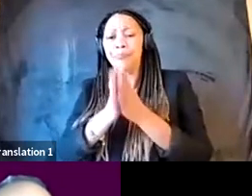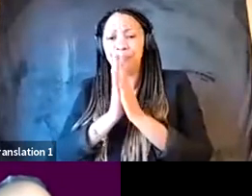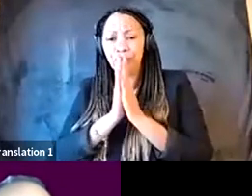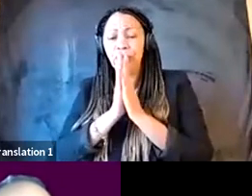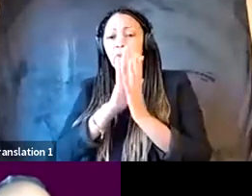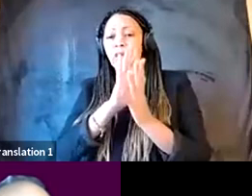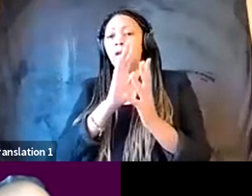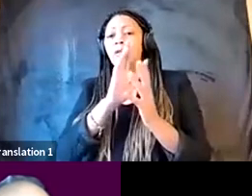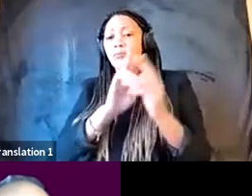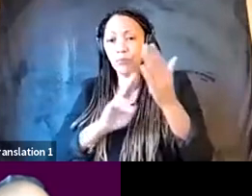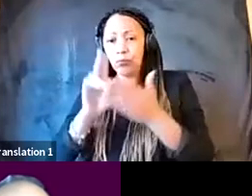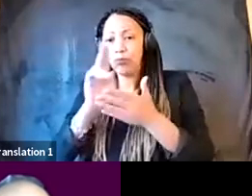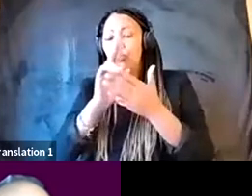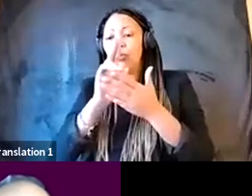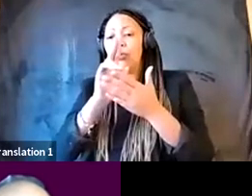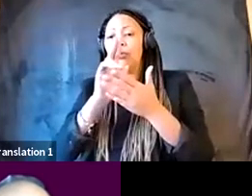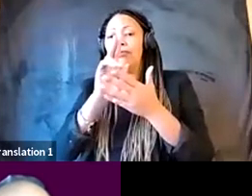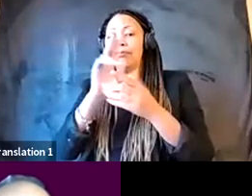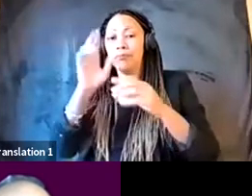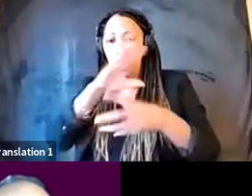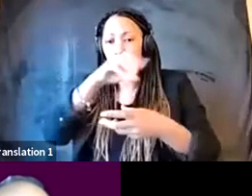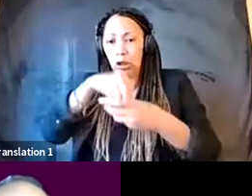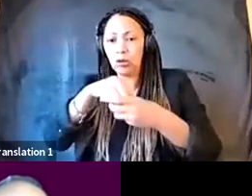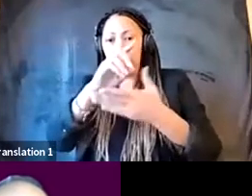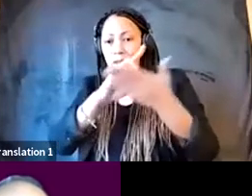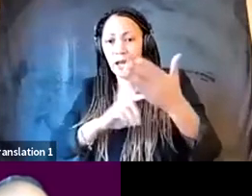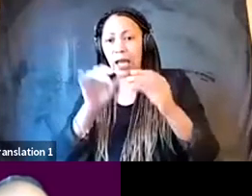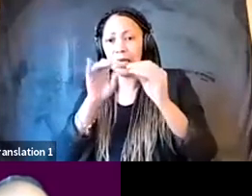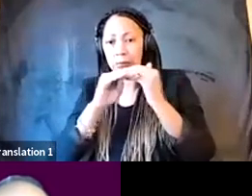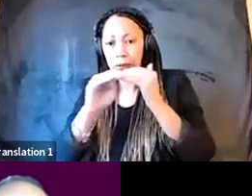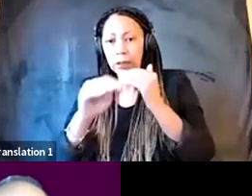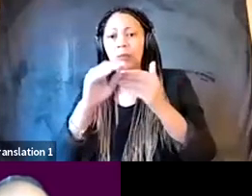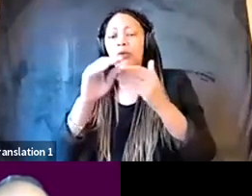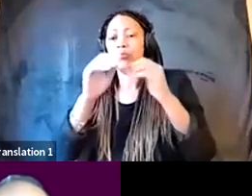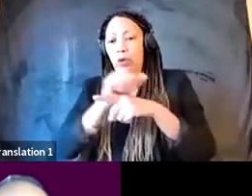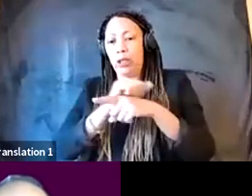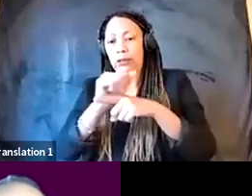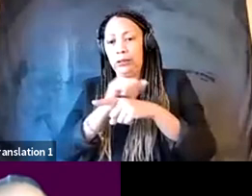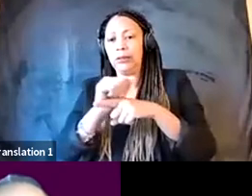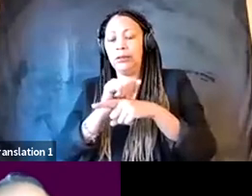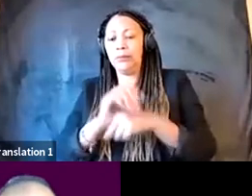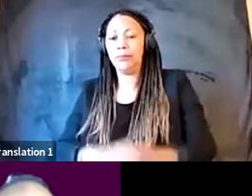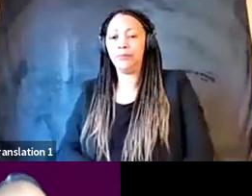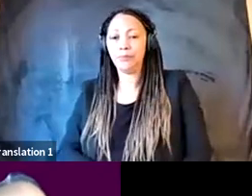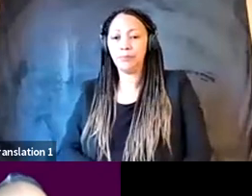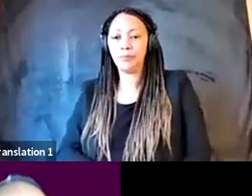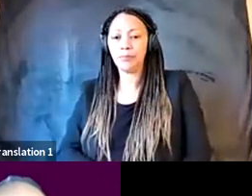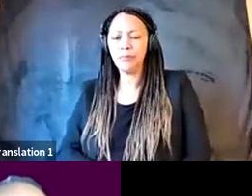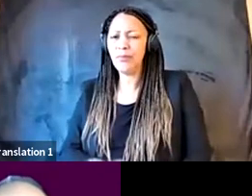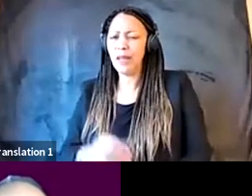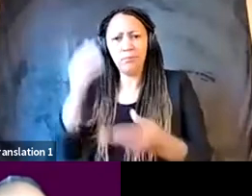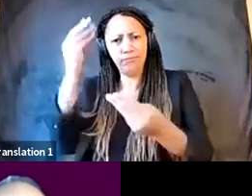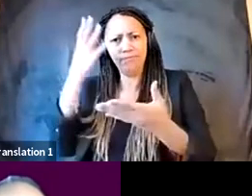design, which I know you know a lot about, as well as sustainable design practices. I wonder if you could tell us a little bit